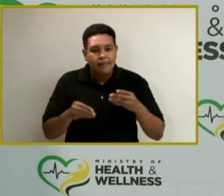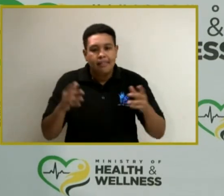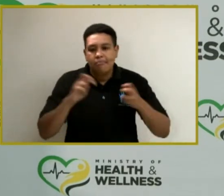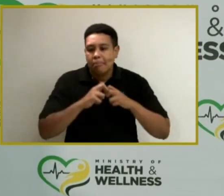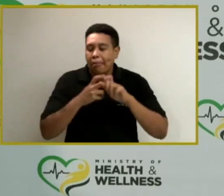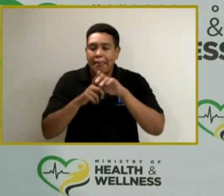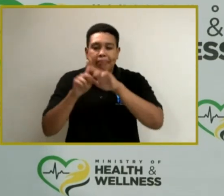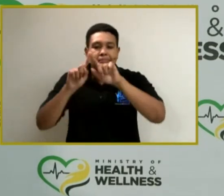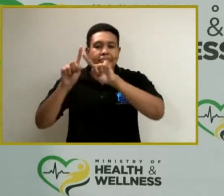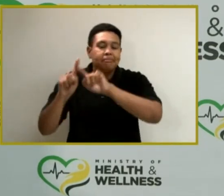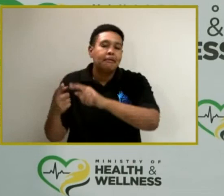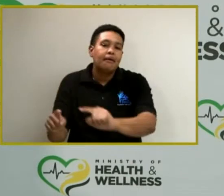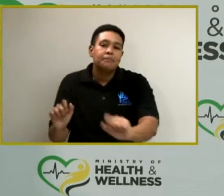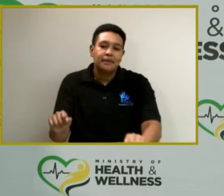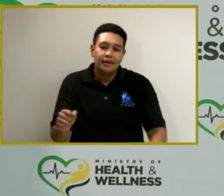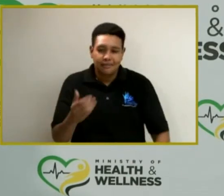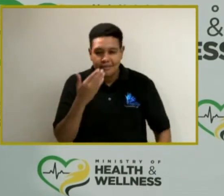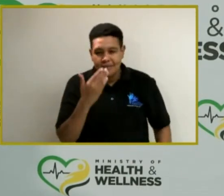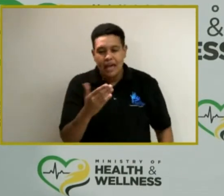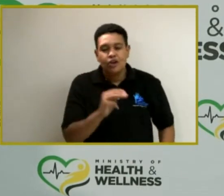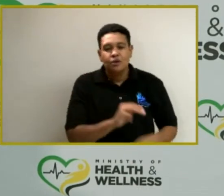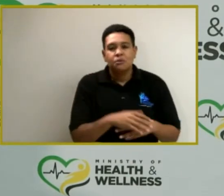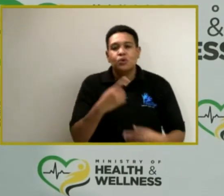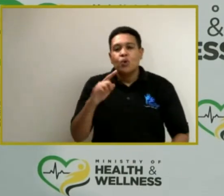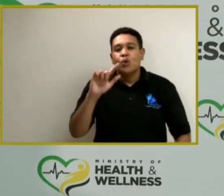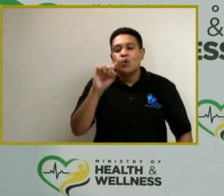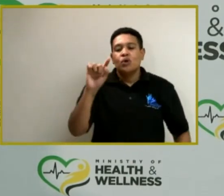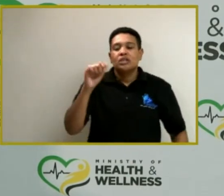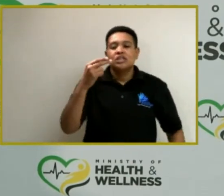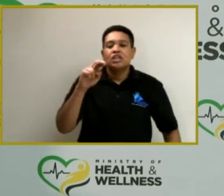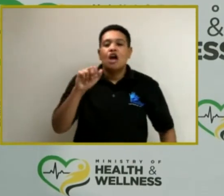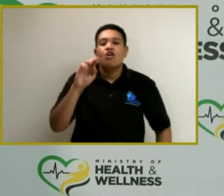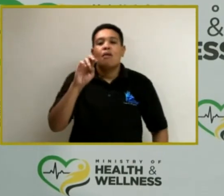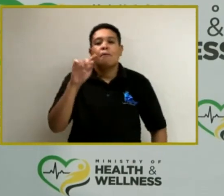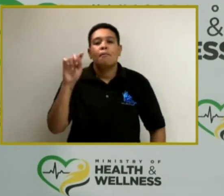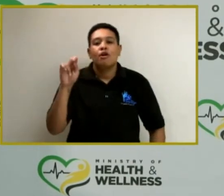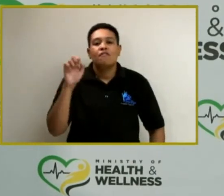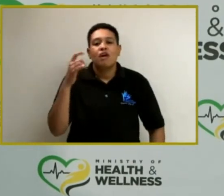Thank you, Minister. We're going to go to Zara Burton from 18 Degrees North.